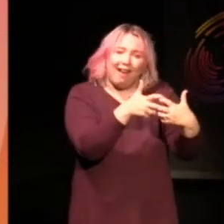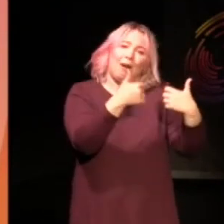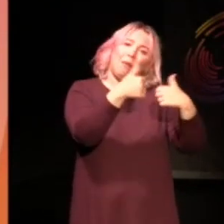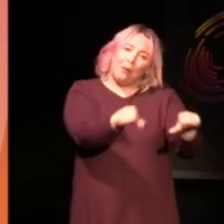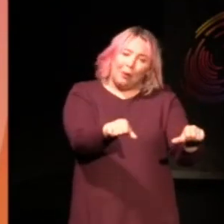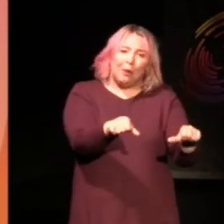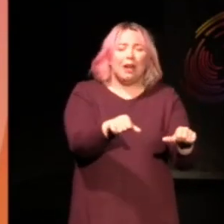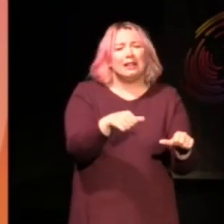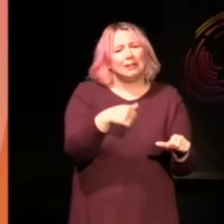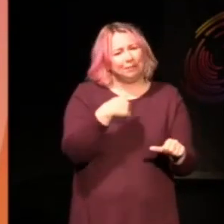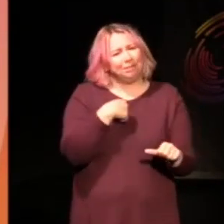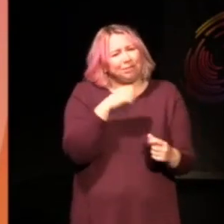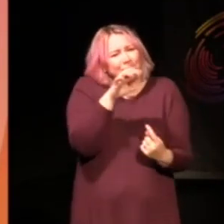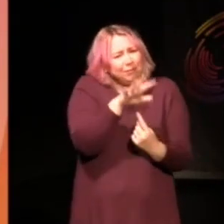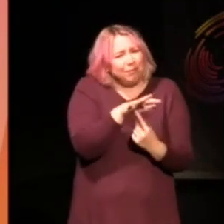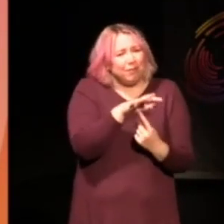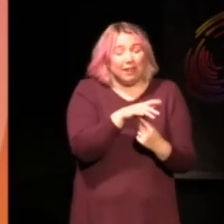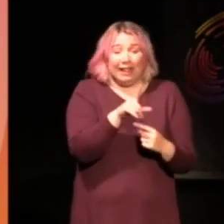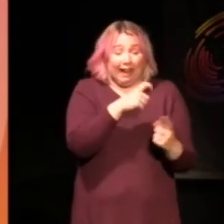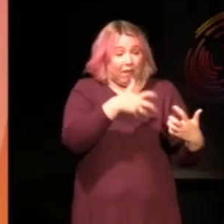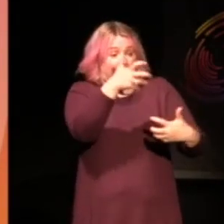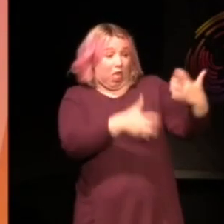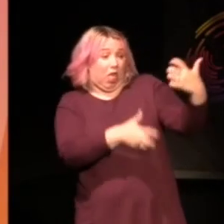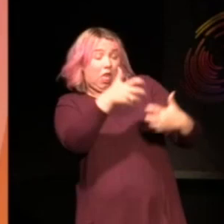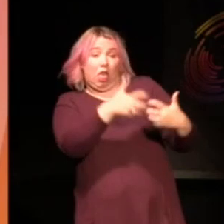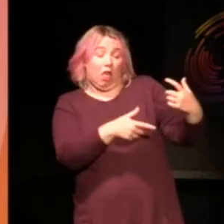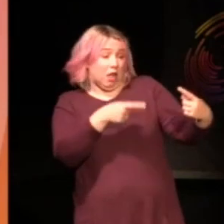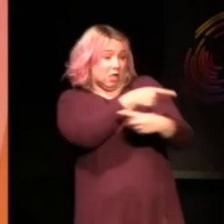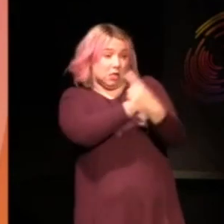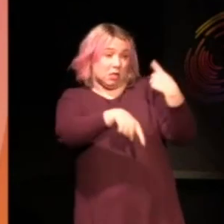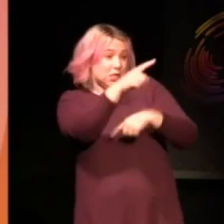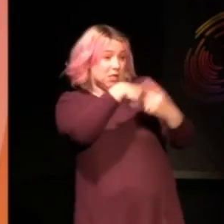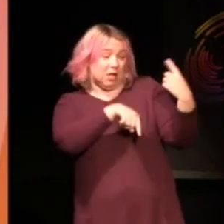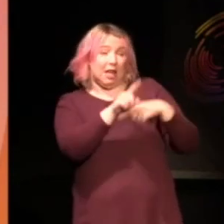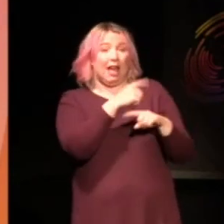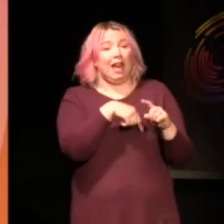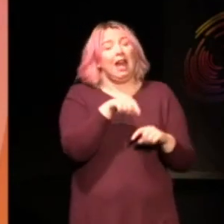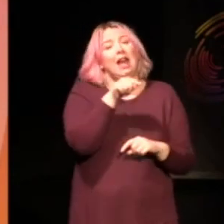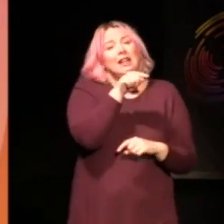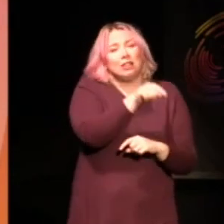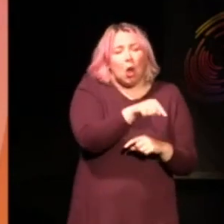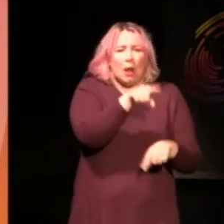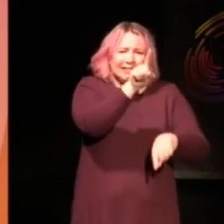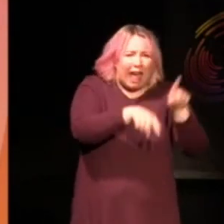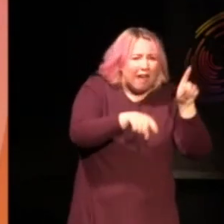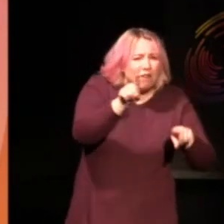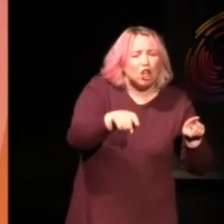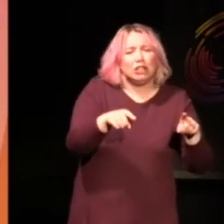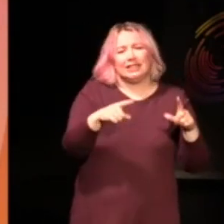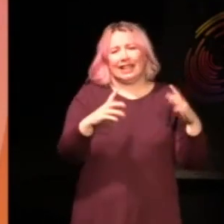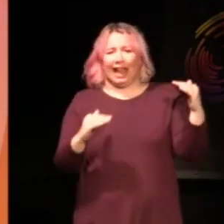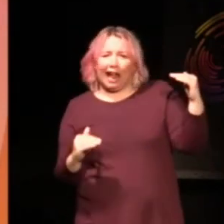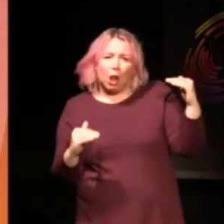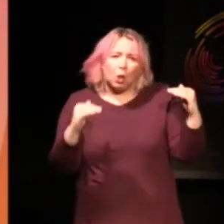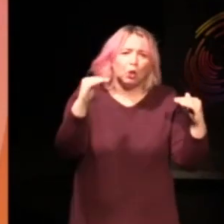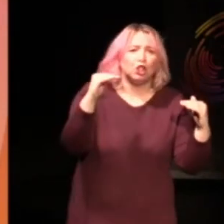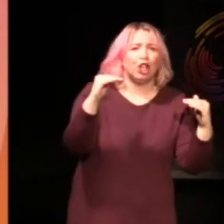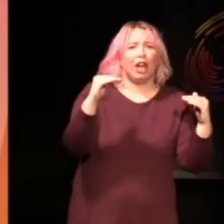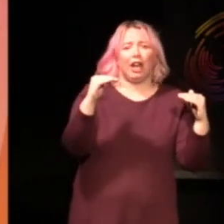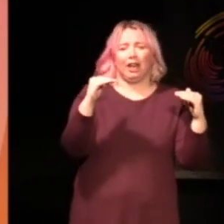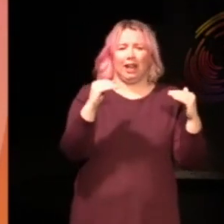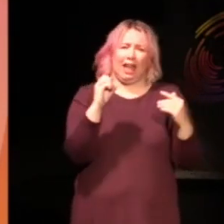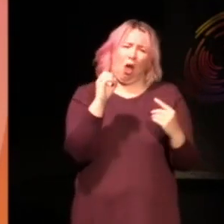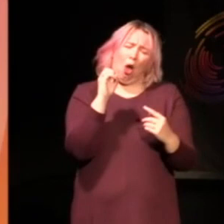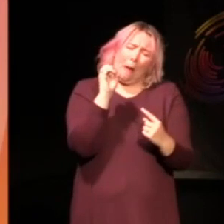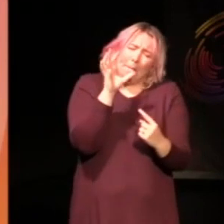more dangerous habitat. So pluralism, diversity, inclusion, all of these matter. And for that, I